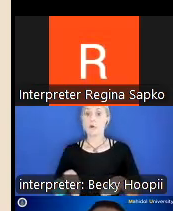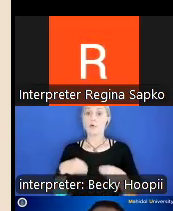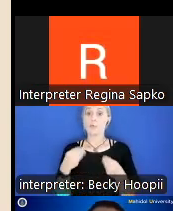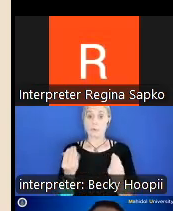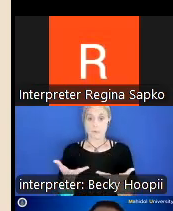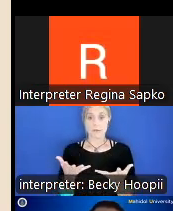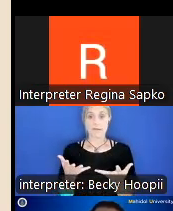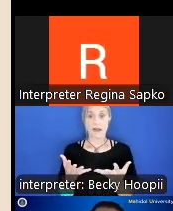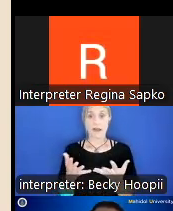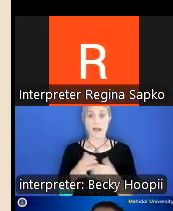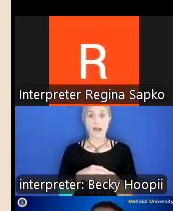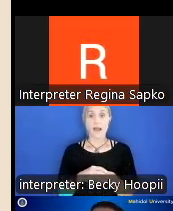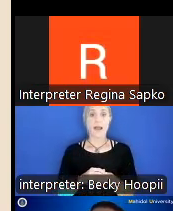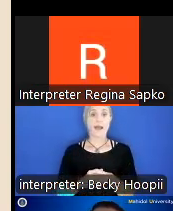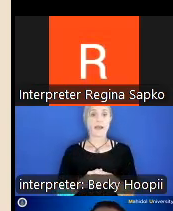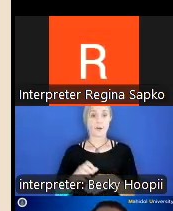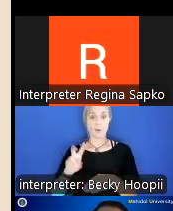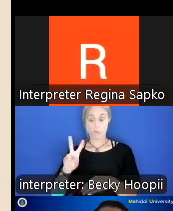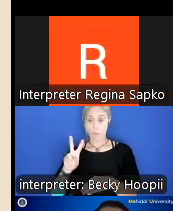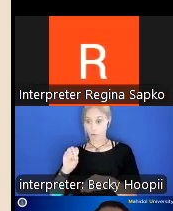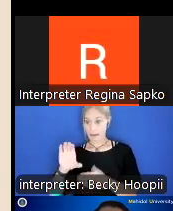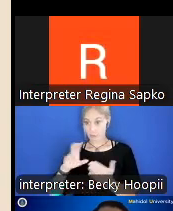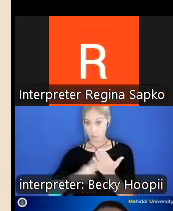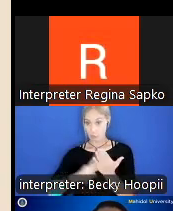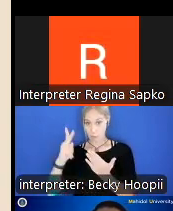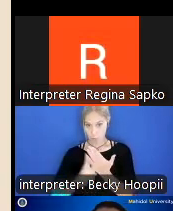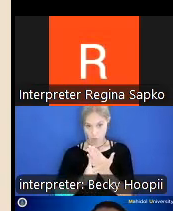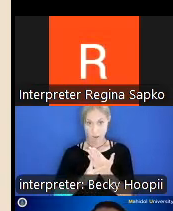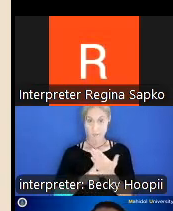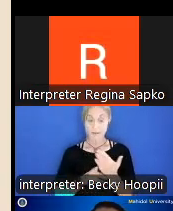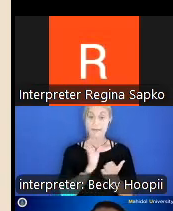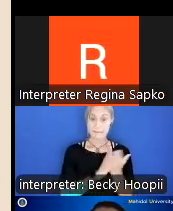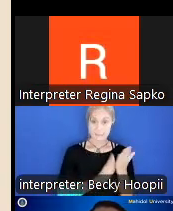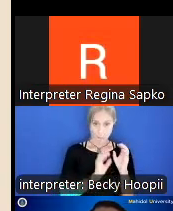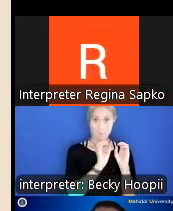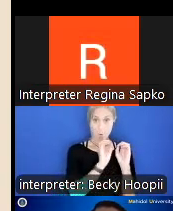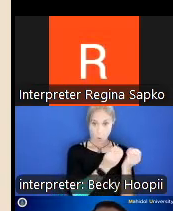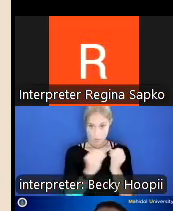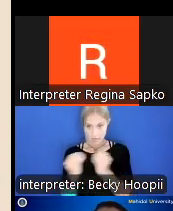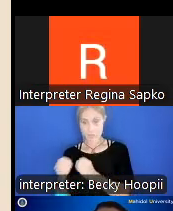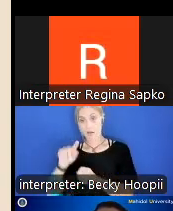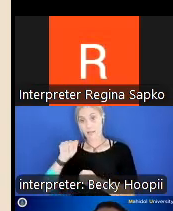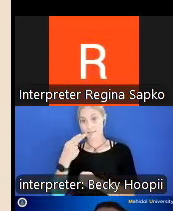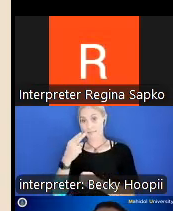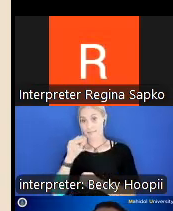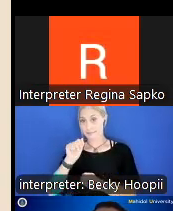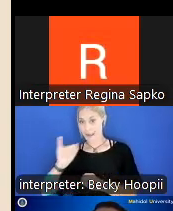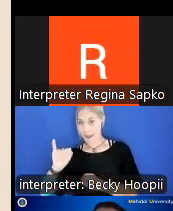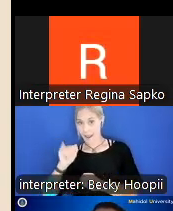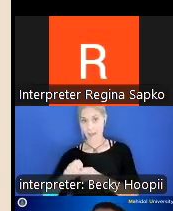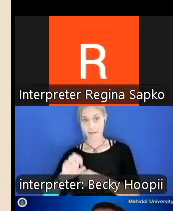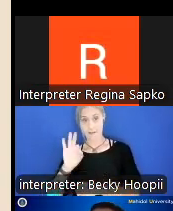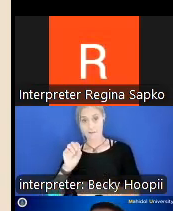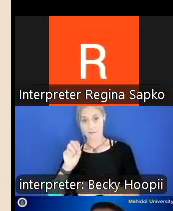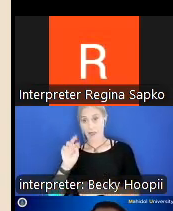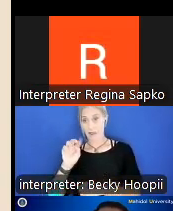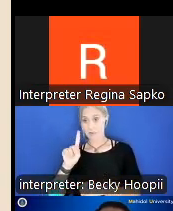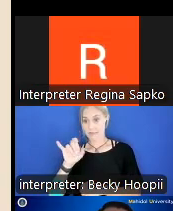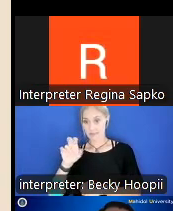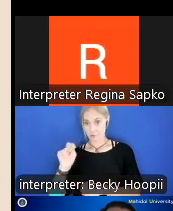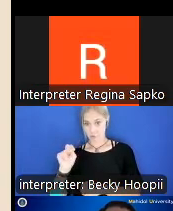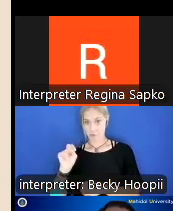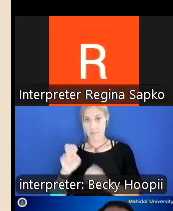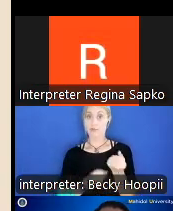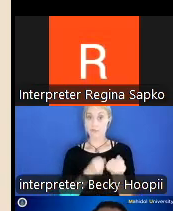program, especially some organization or the Thai Foundation that support the employment model